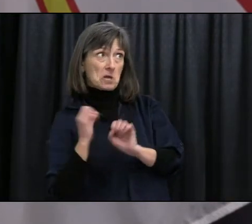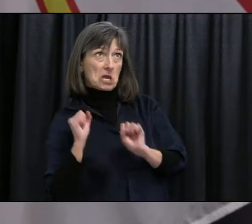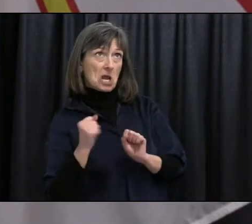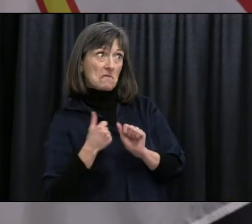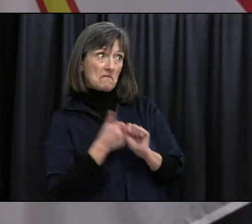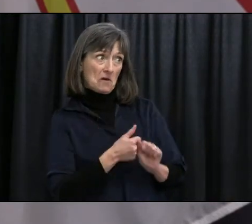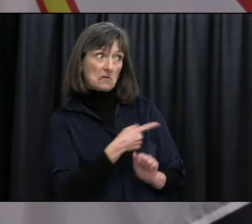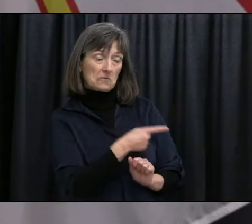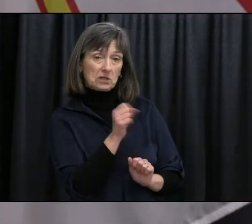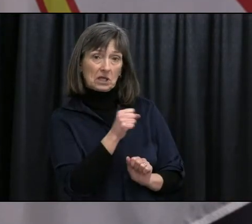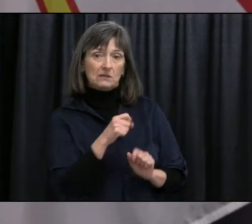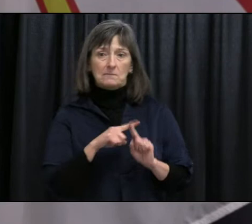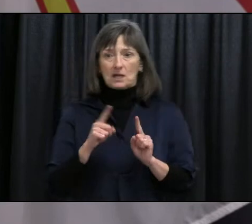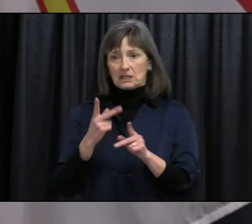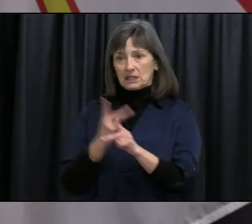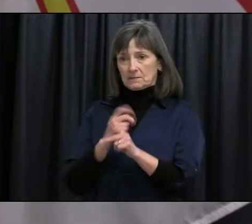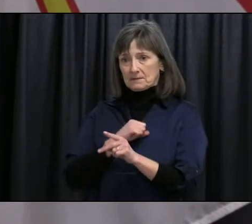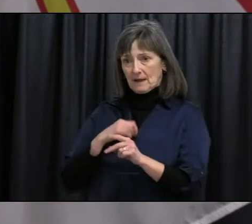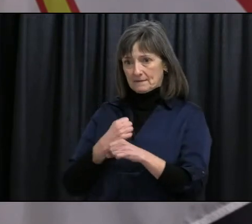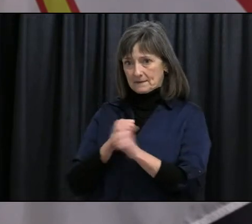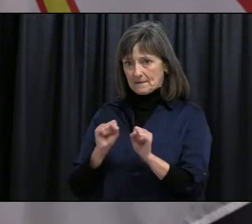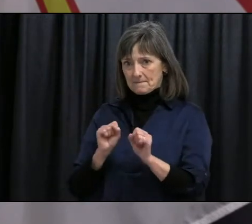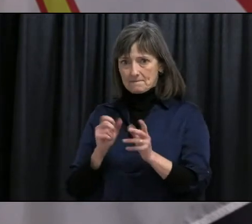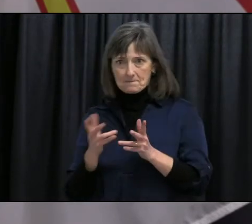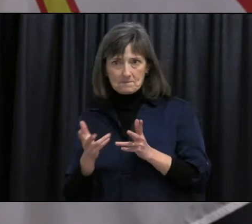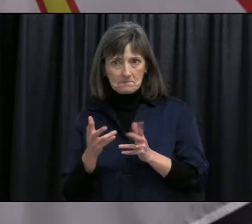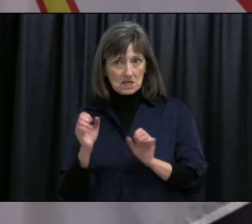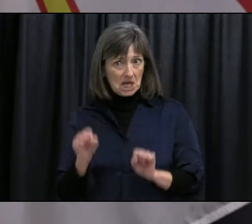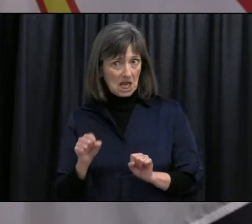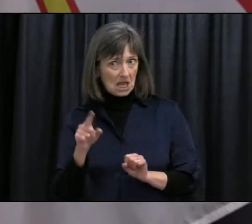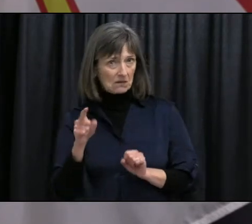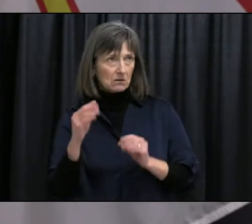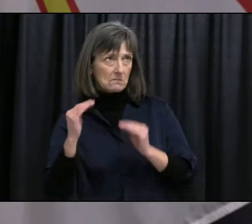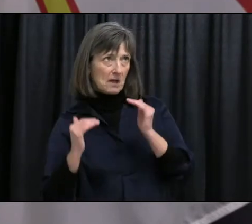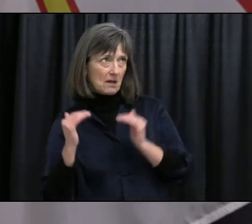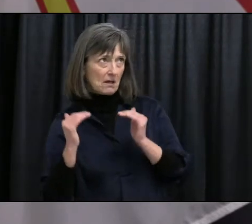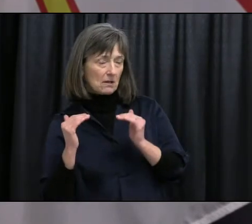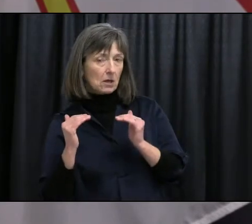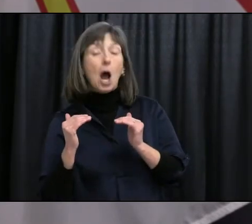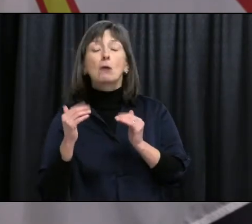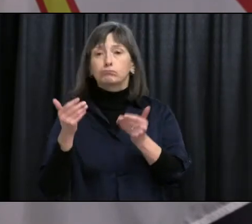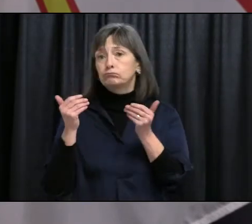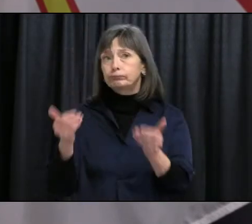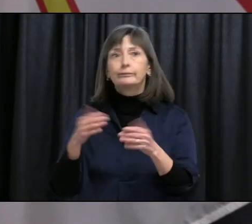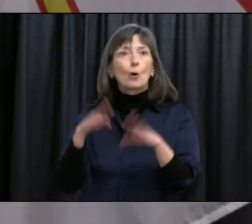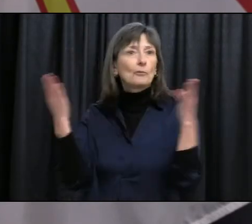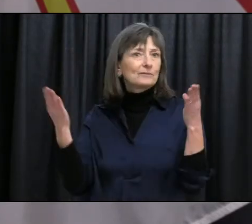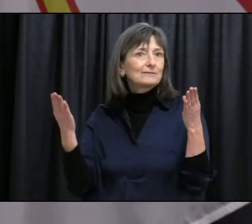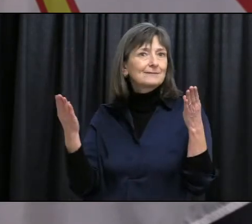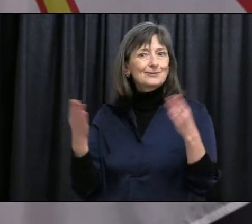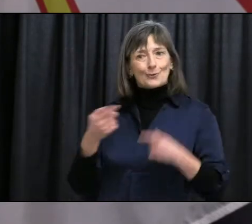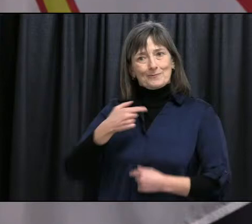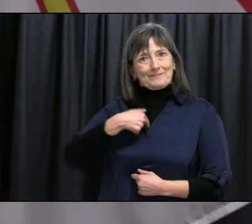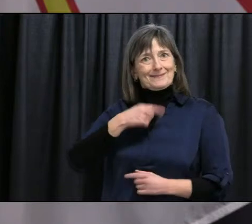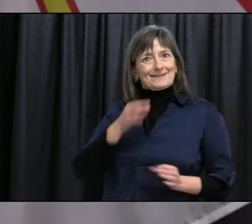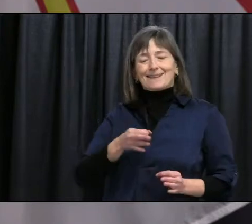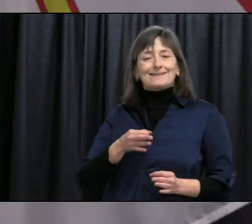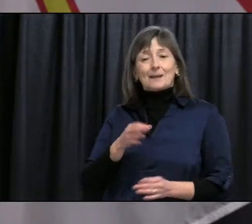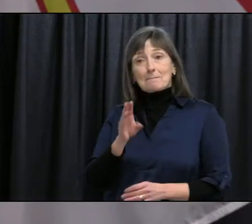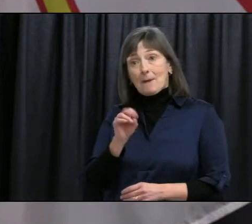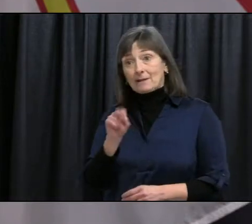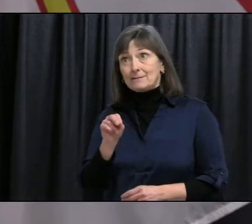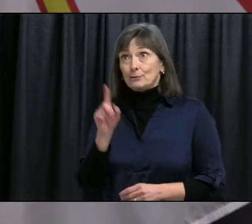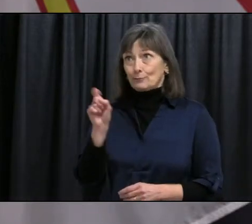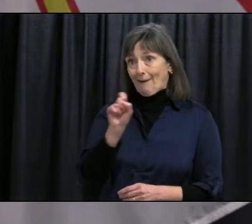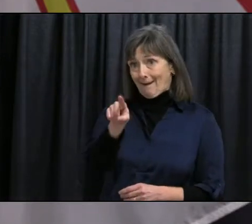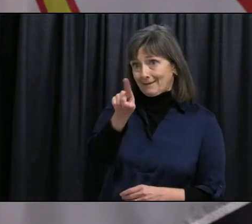So, I guess I'd have to defer that question really to Memorial and what they have